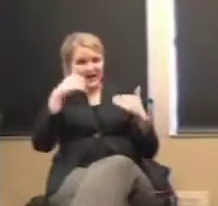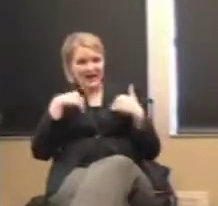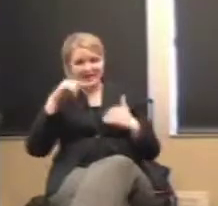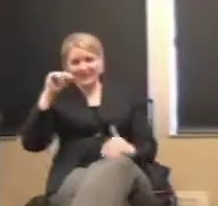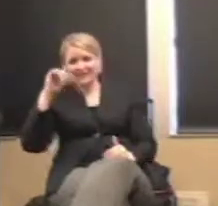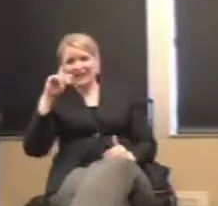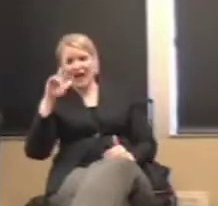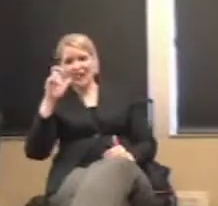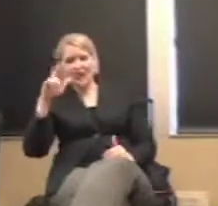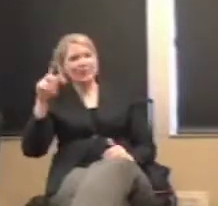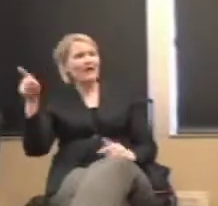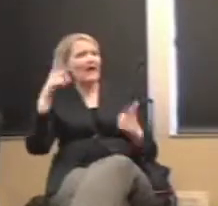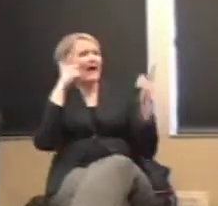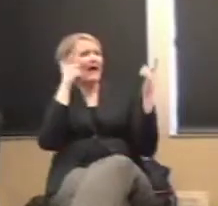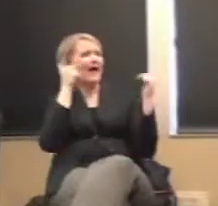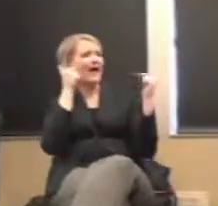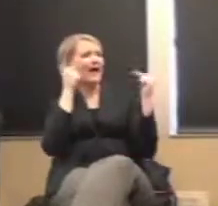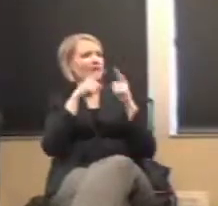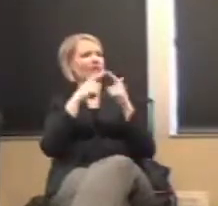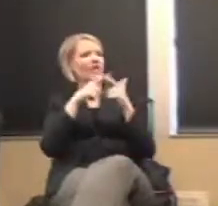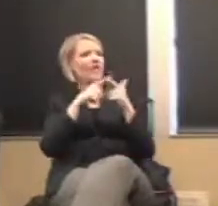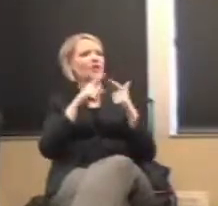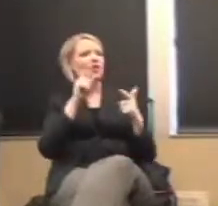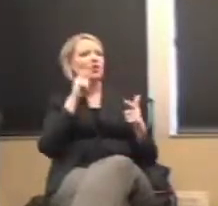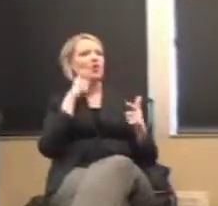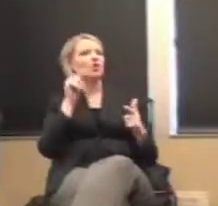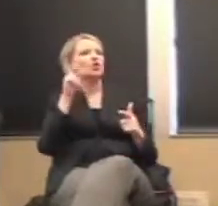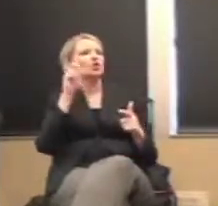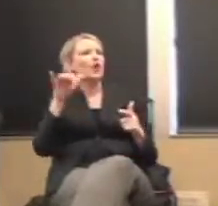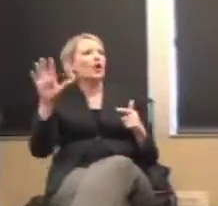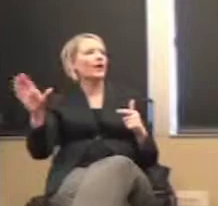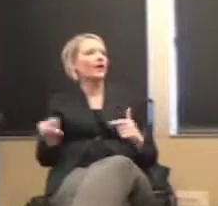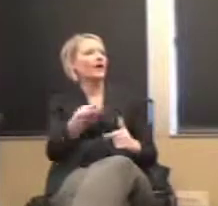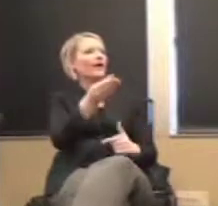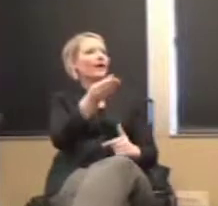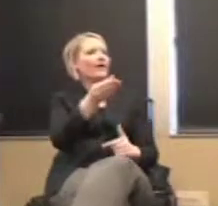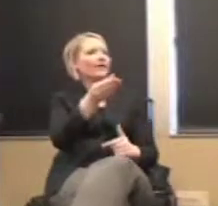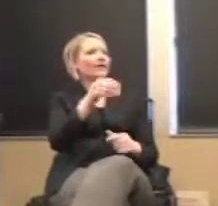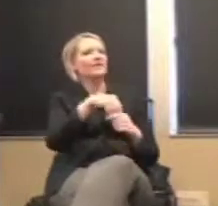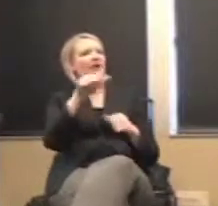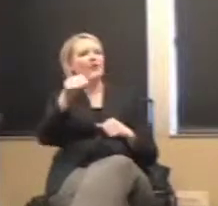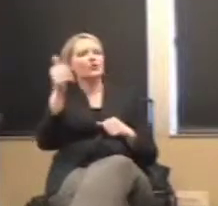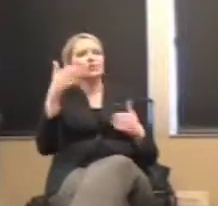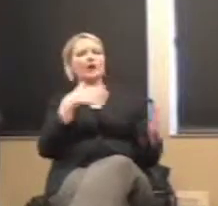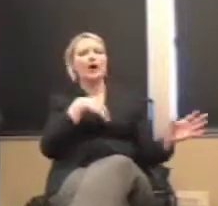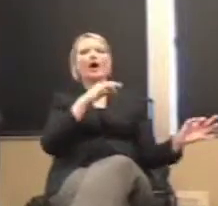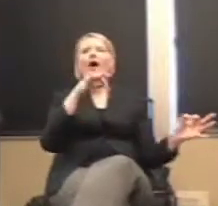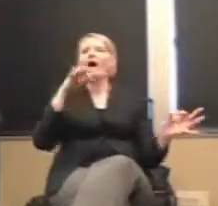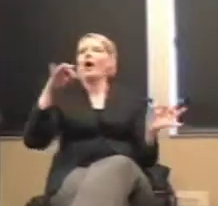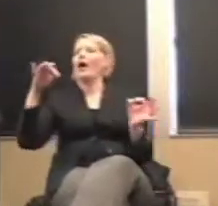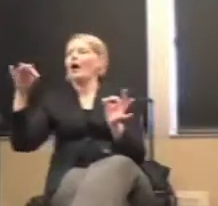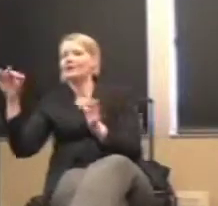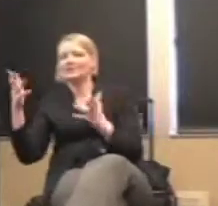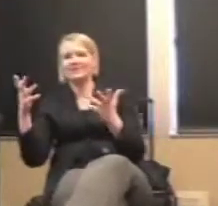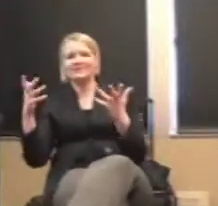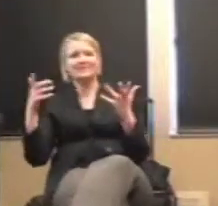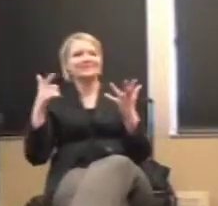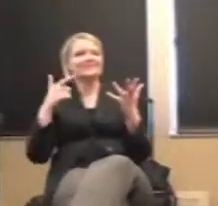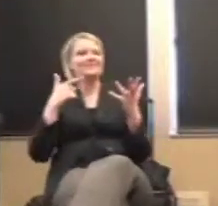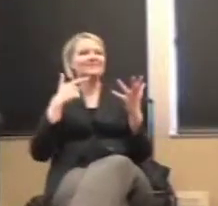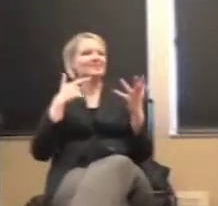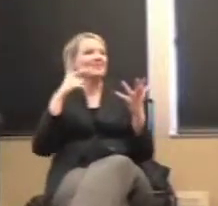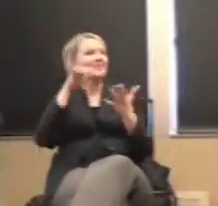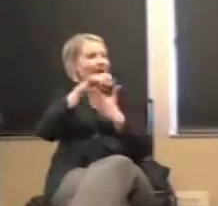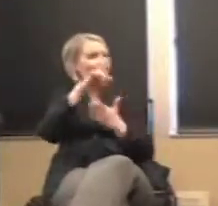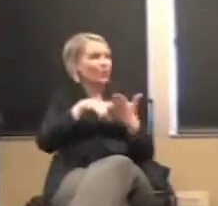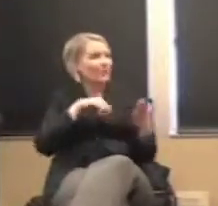crying and all of a sudden this the coolest toy in the world just appeared in the next room. I have a headbanger. That is what that